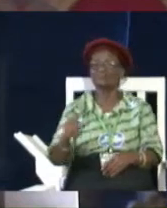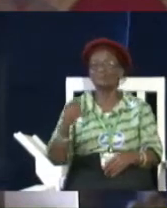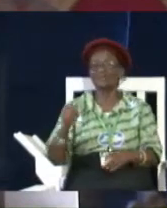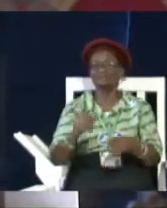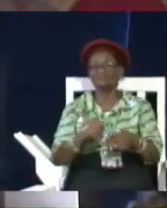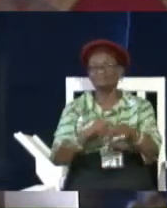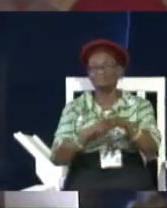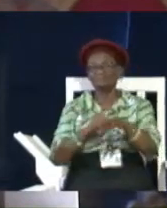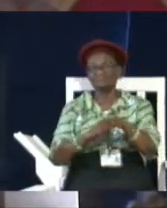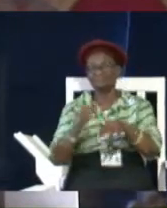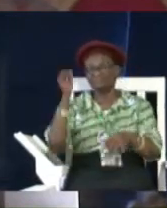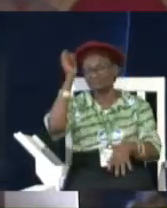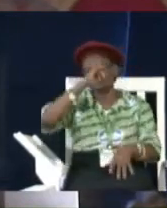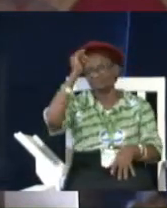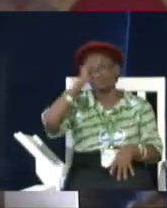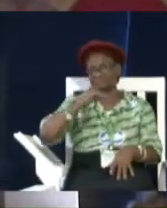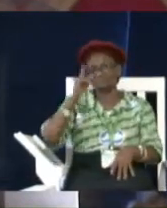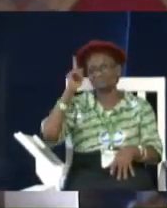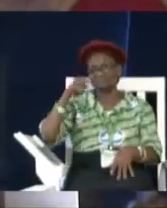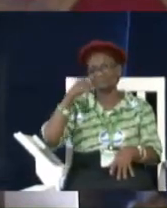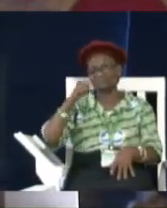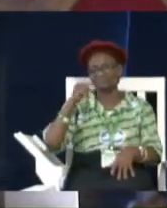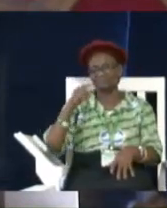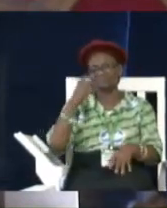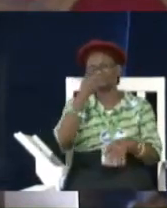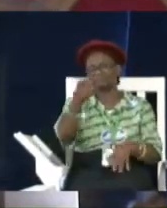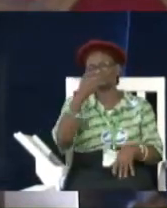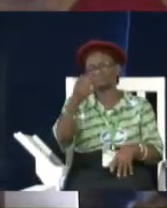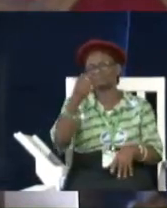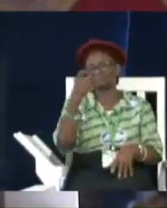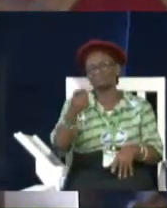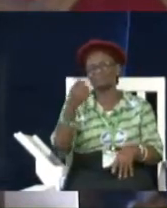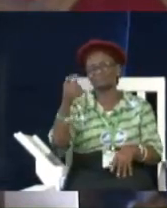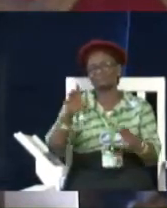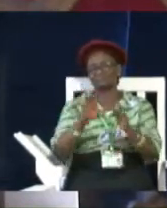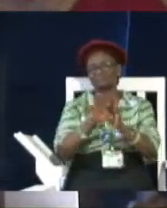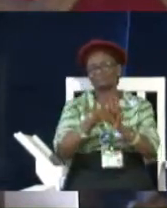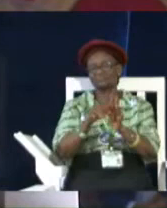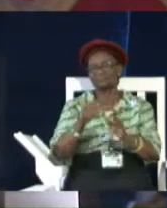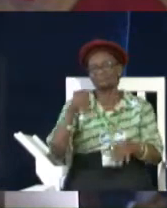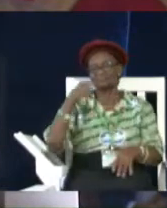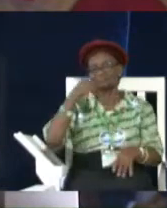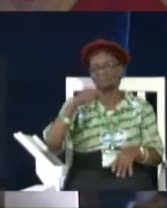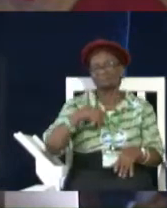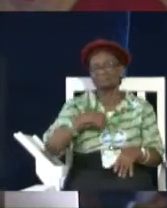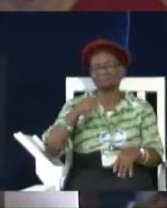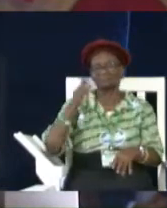the foolish ones came knocking at the door, he told them, "I don't even know you."